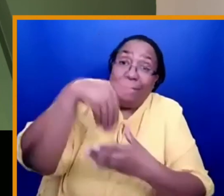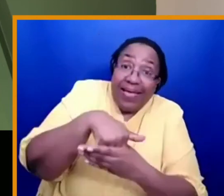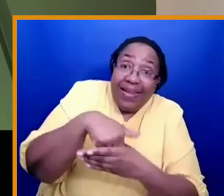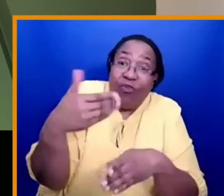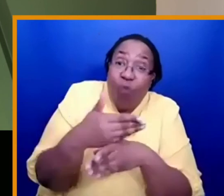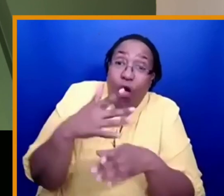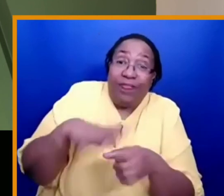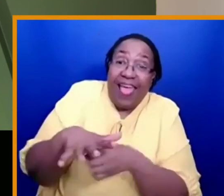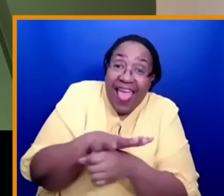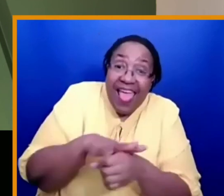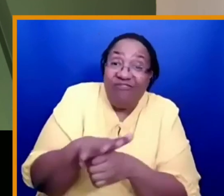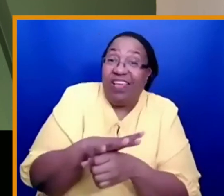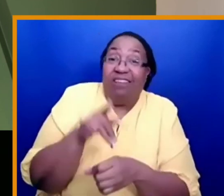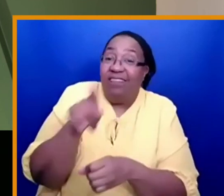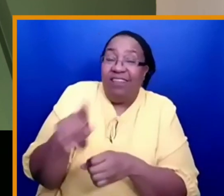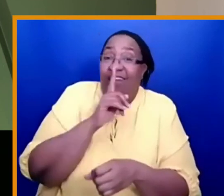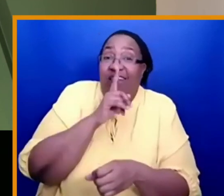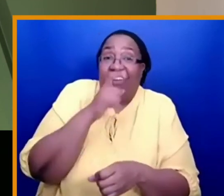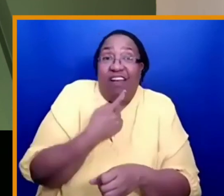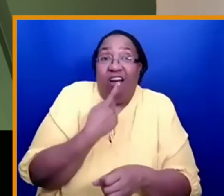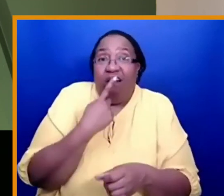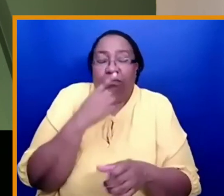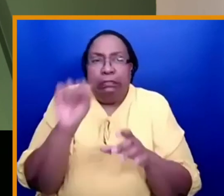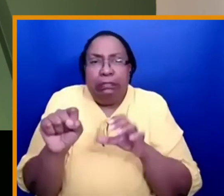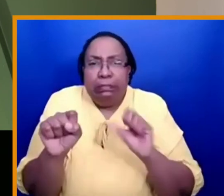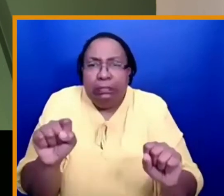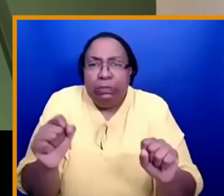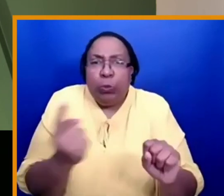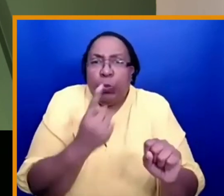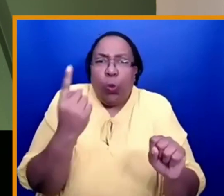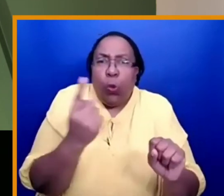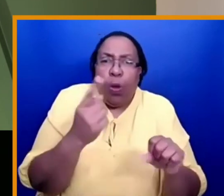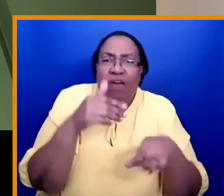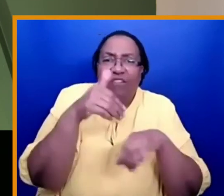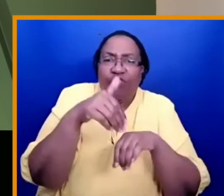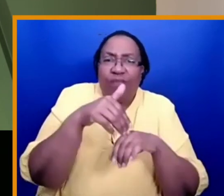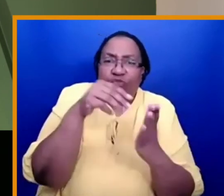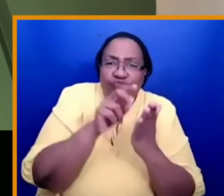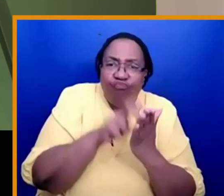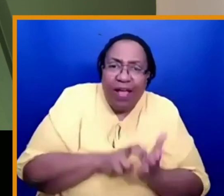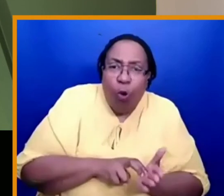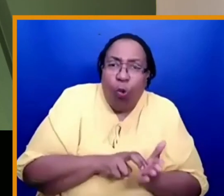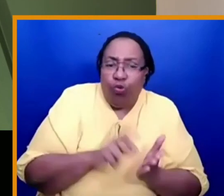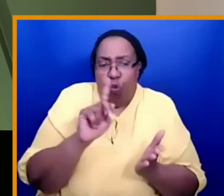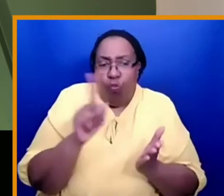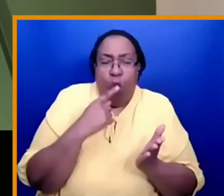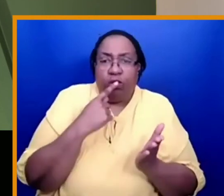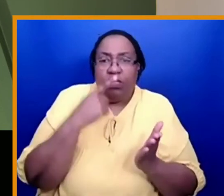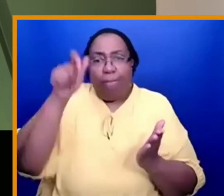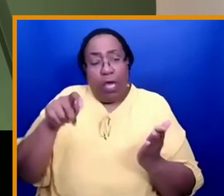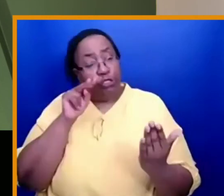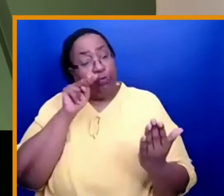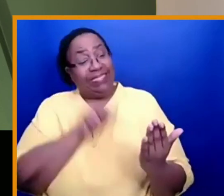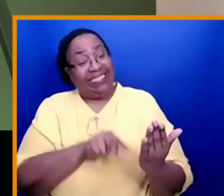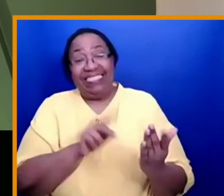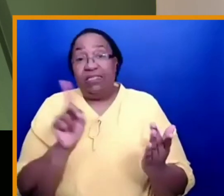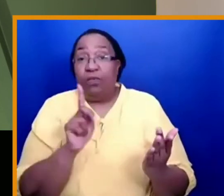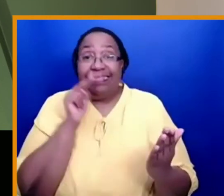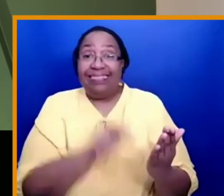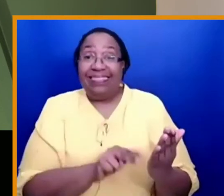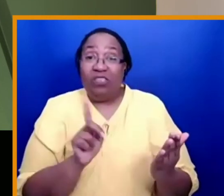down exactly whether someone does have a criminal record, what will show on that record, and whether someone in fact needs a